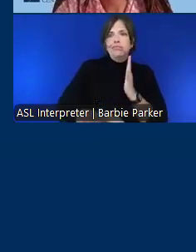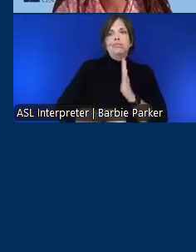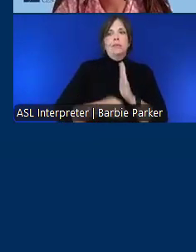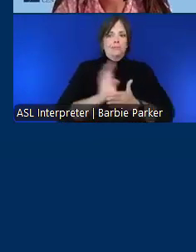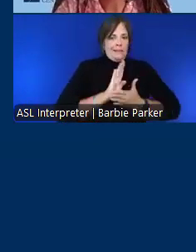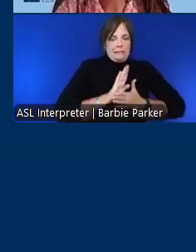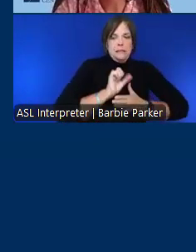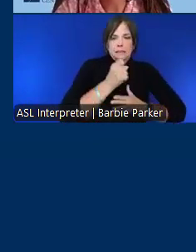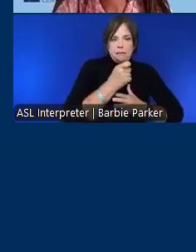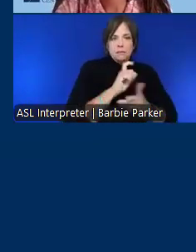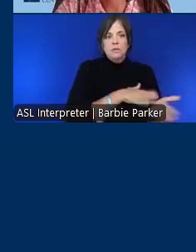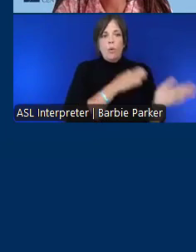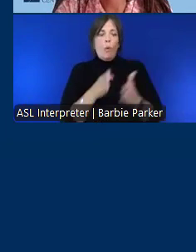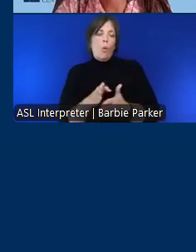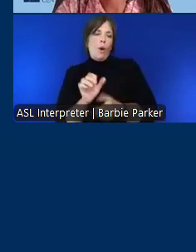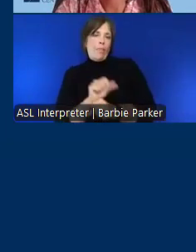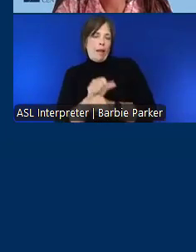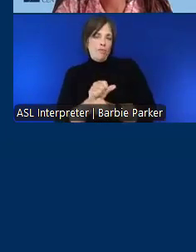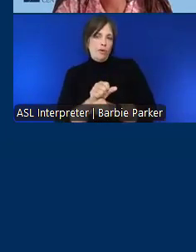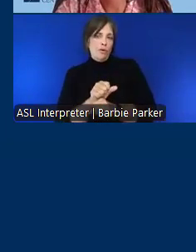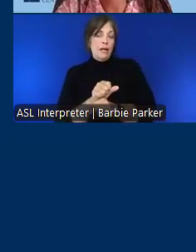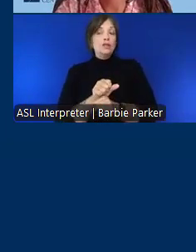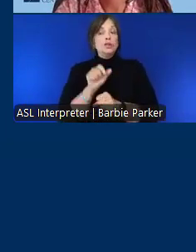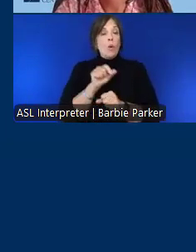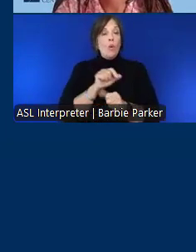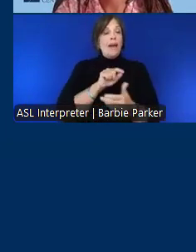to what we are actually seeing in our cases.